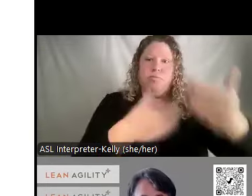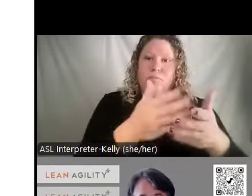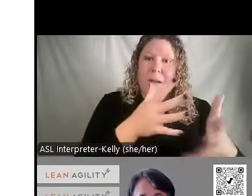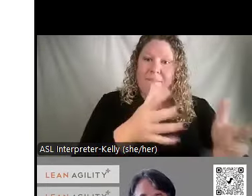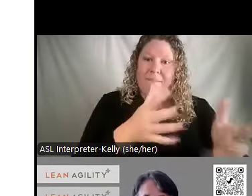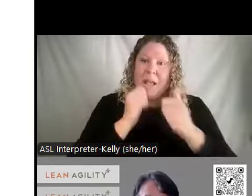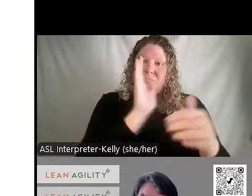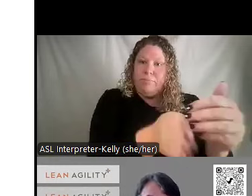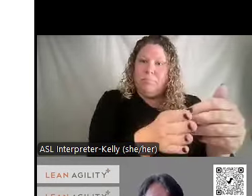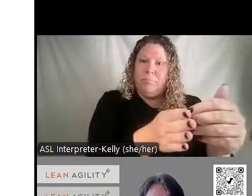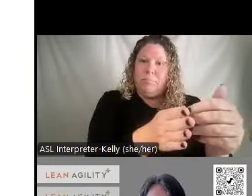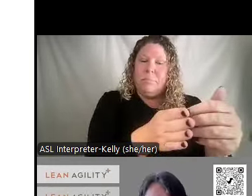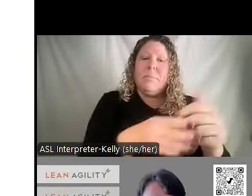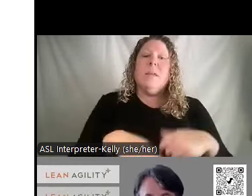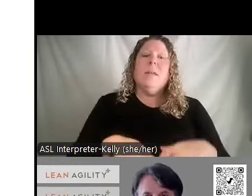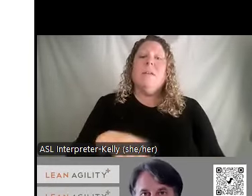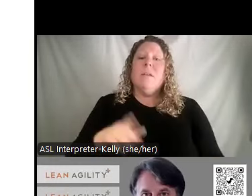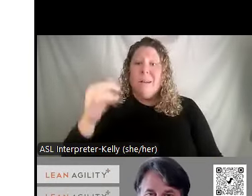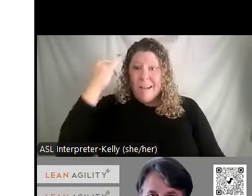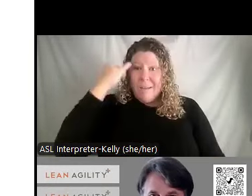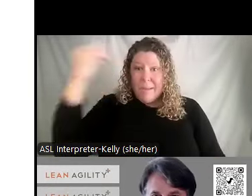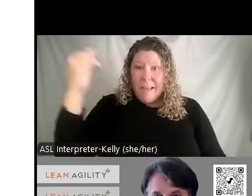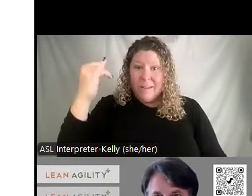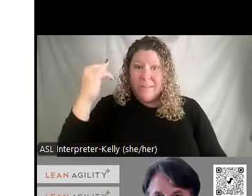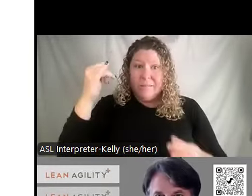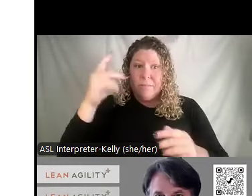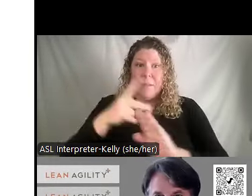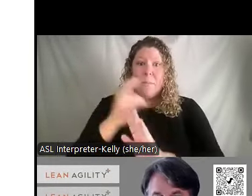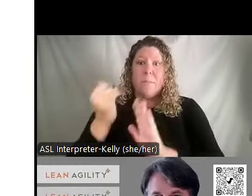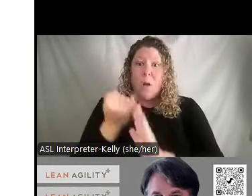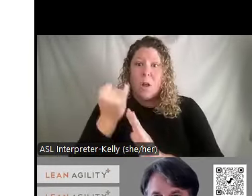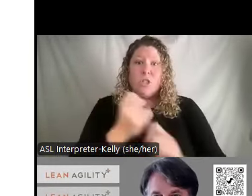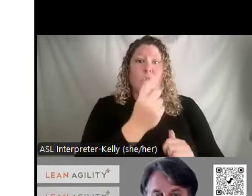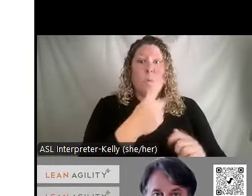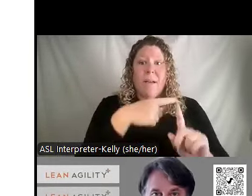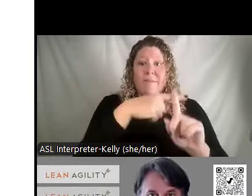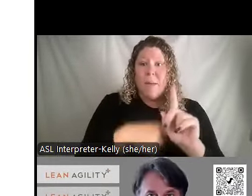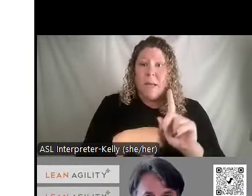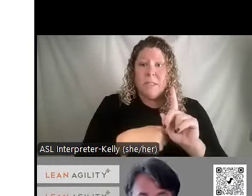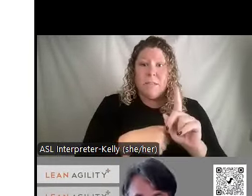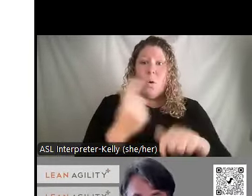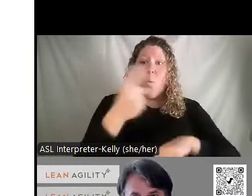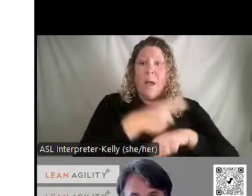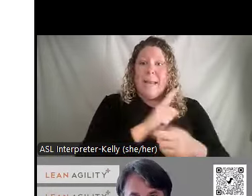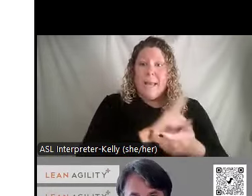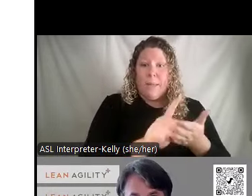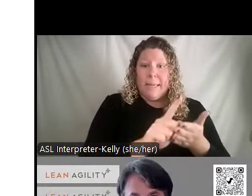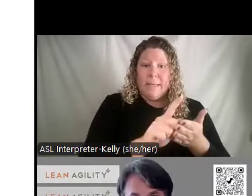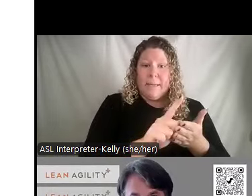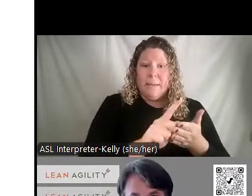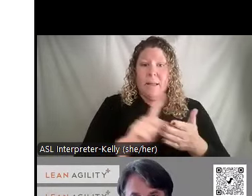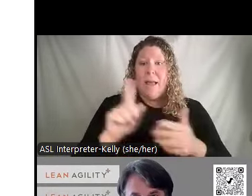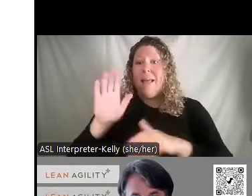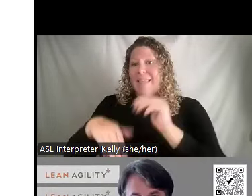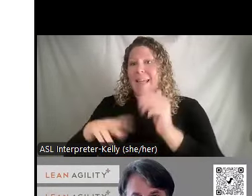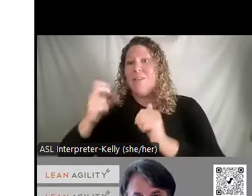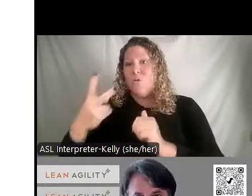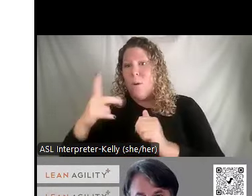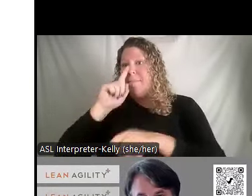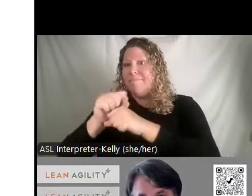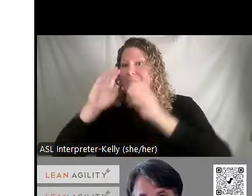imagine a project that takes 12 months. We're going to do 1 day a week over 12 months versus we're going to take 12 focused days and get it